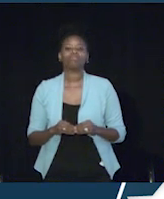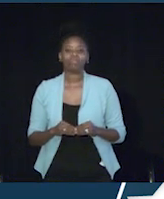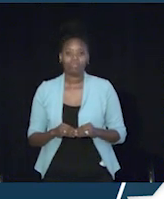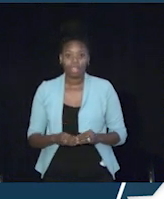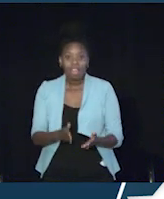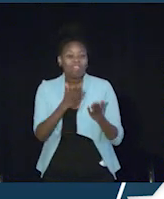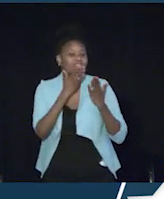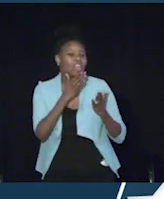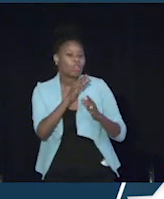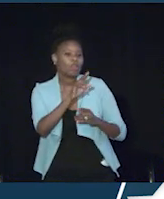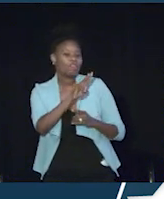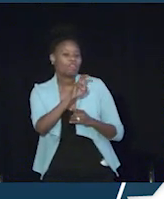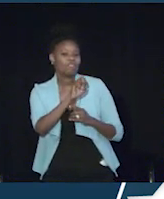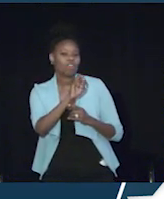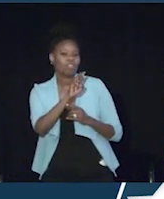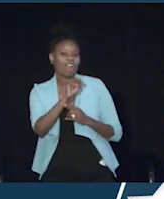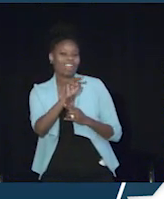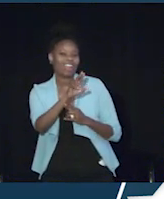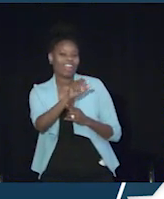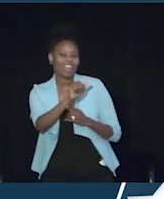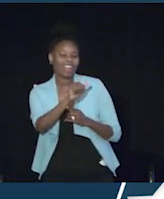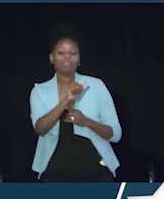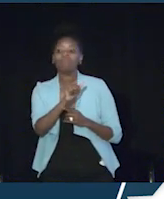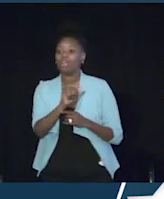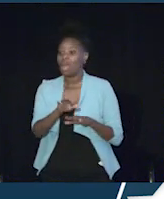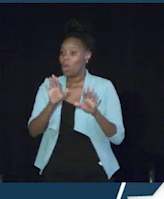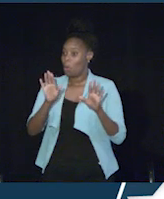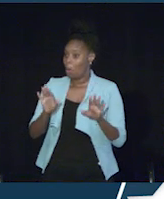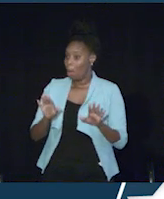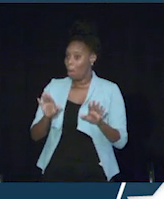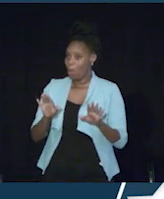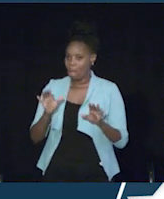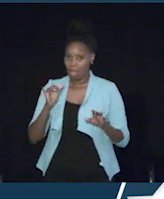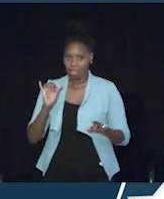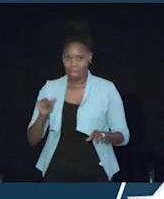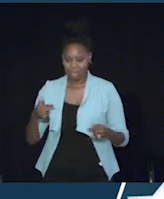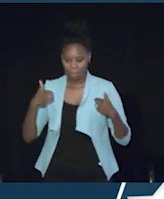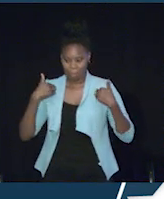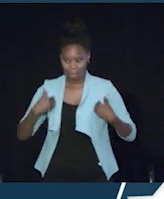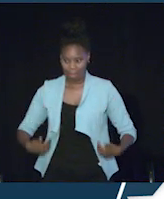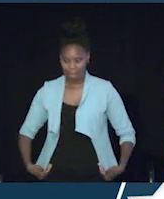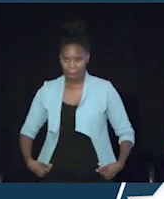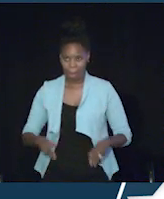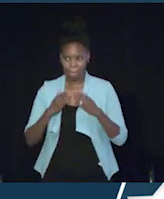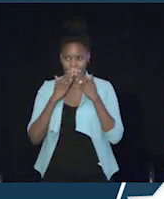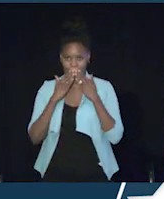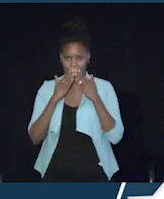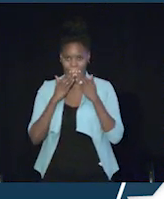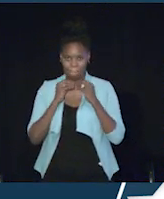Thanks, Veronica. Wow, that looks like that is me there. Oh my.